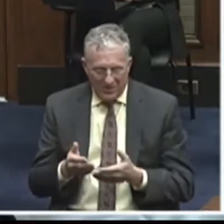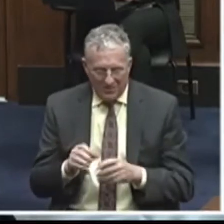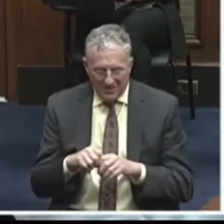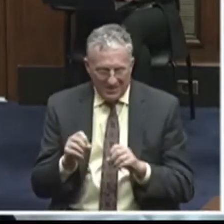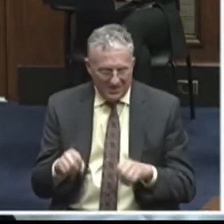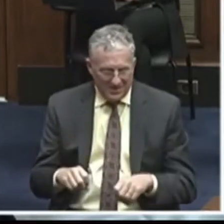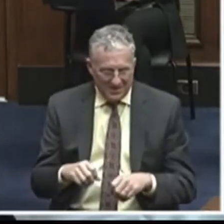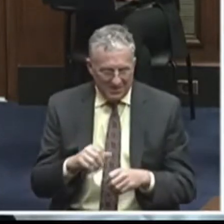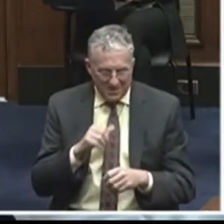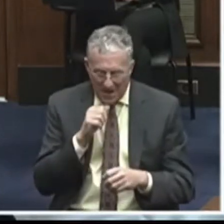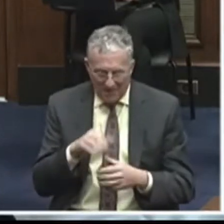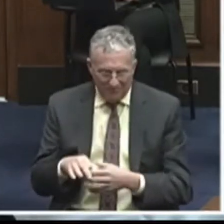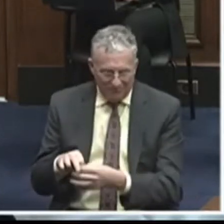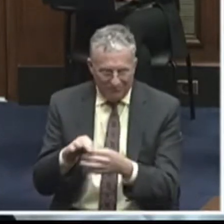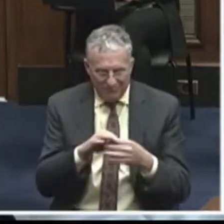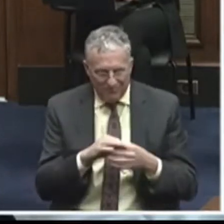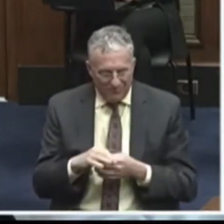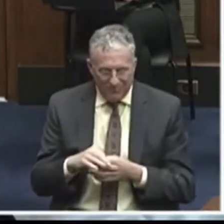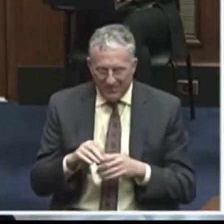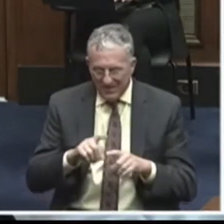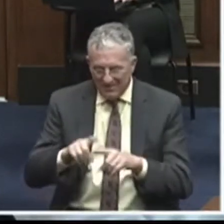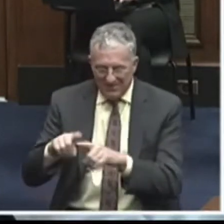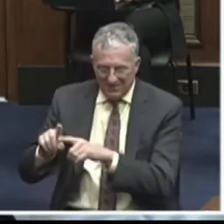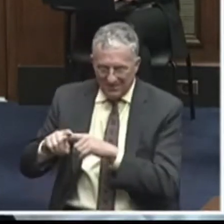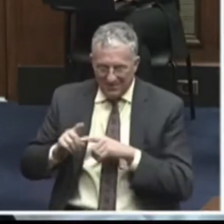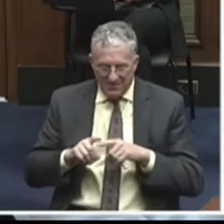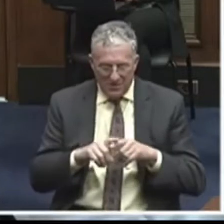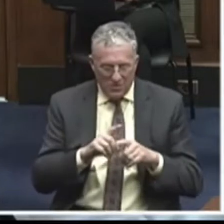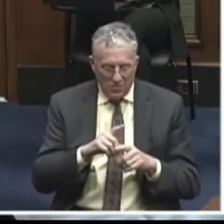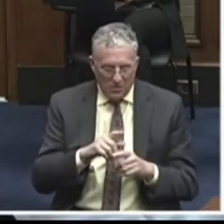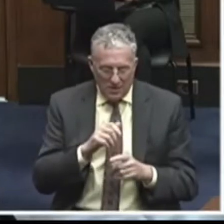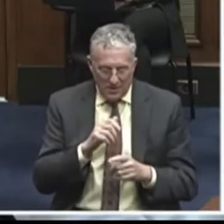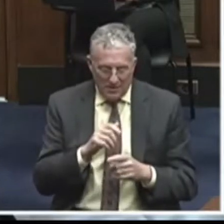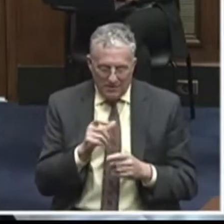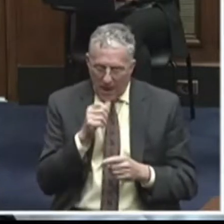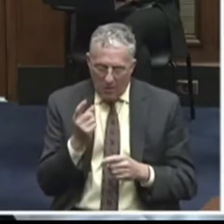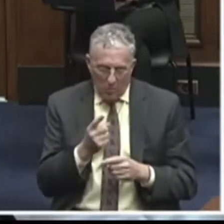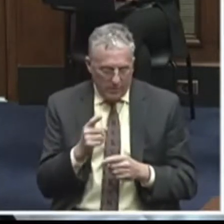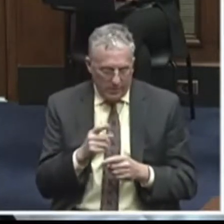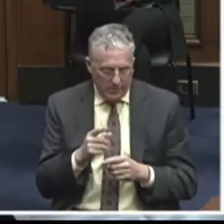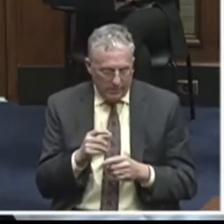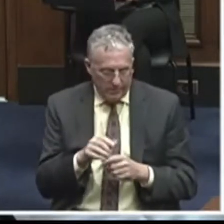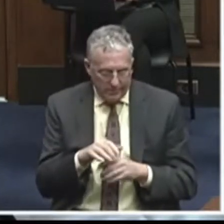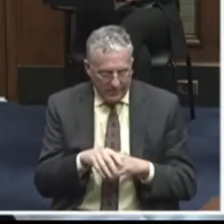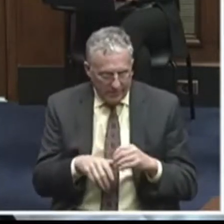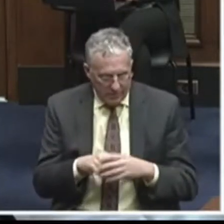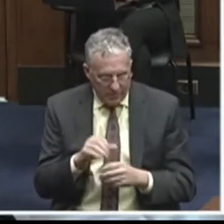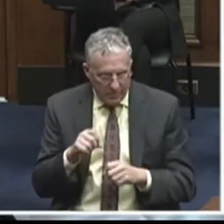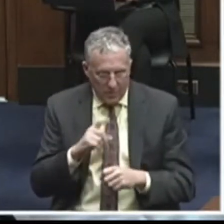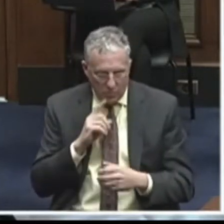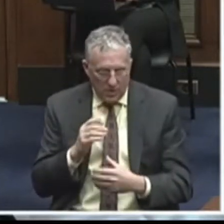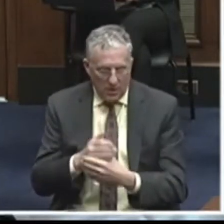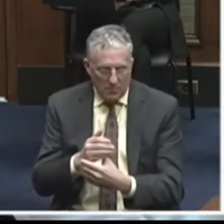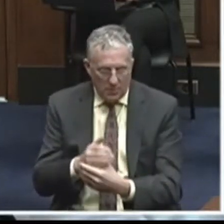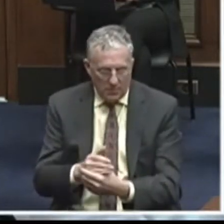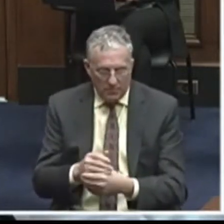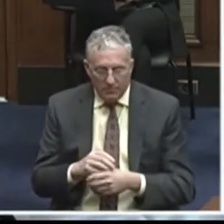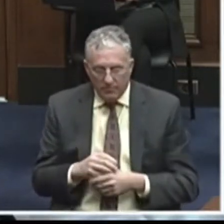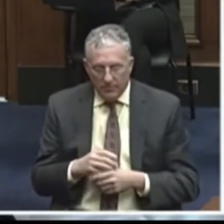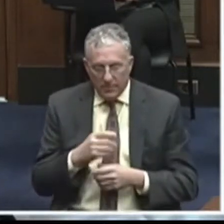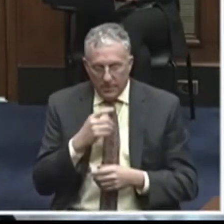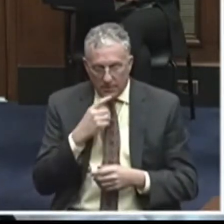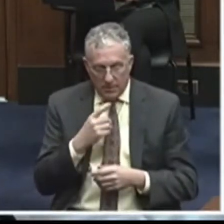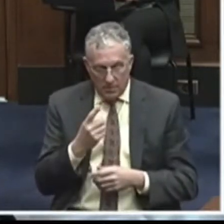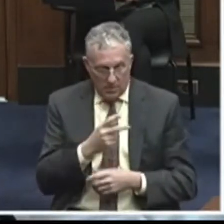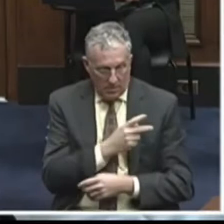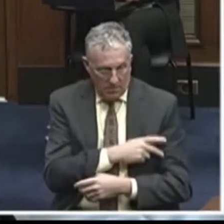inconvenience patients, but endangers those of us who most need uninterrupted, high-quality care. And as you heard from the patient